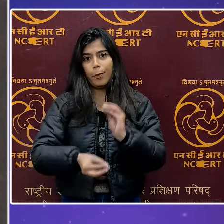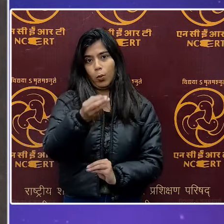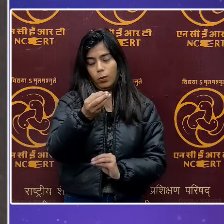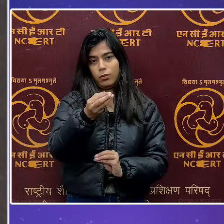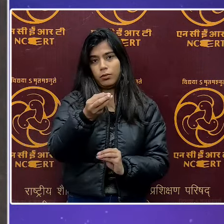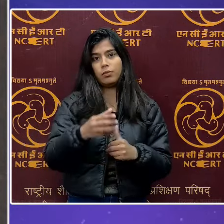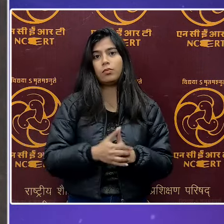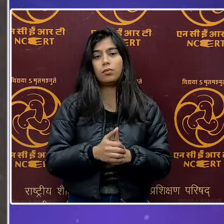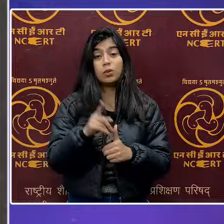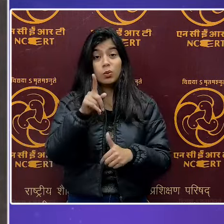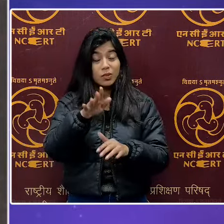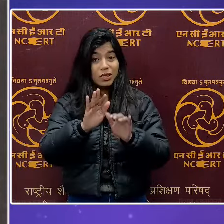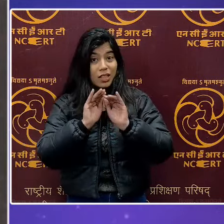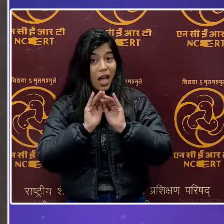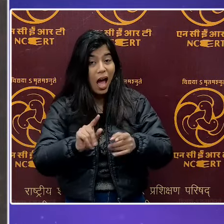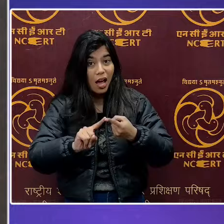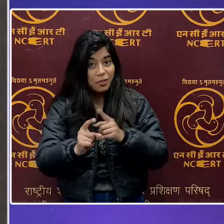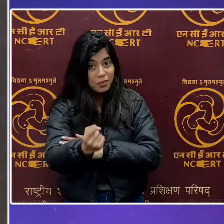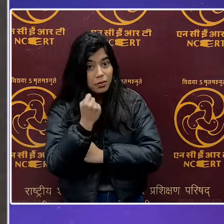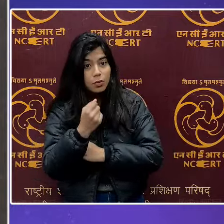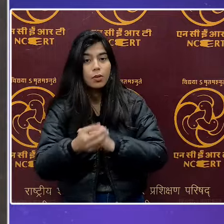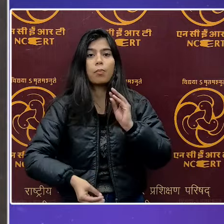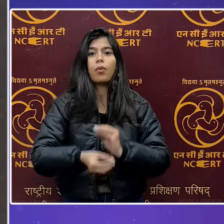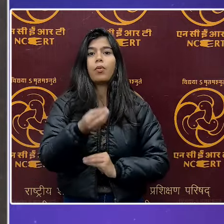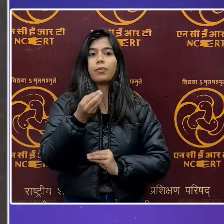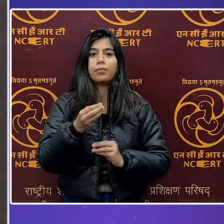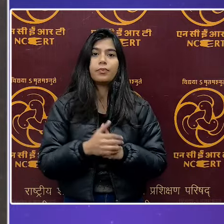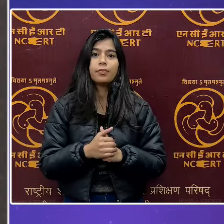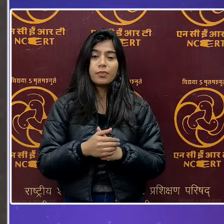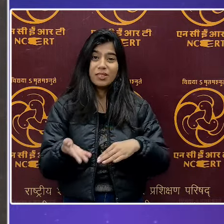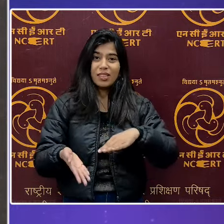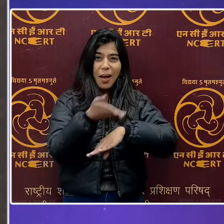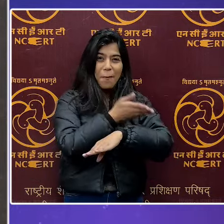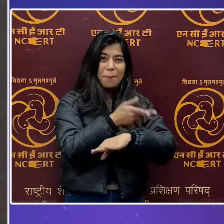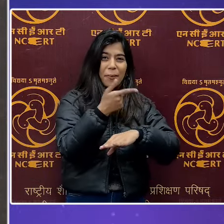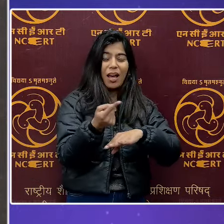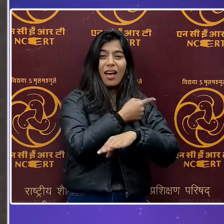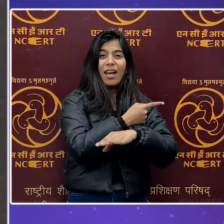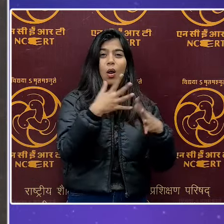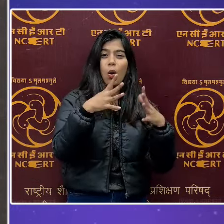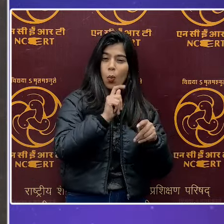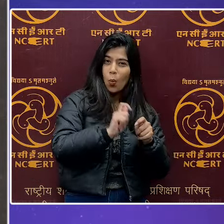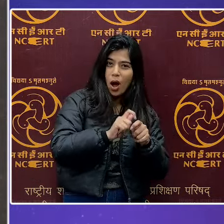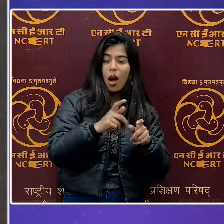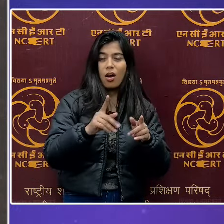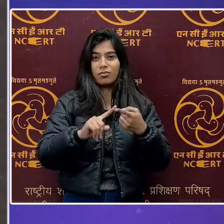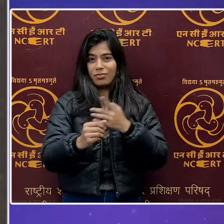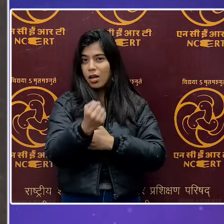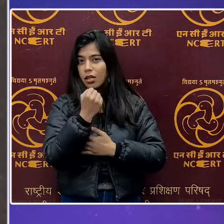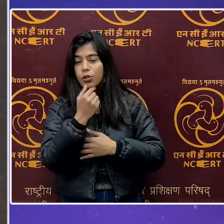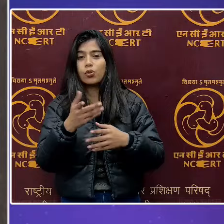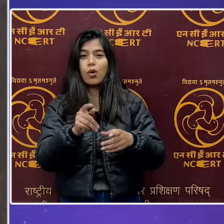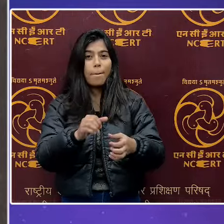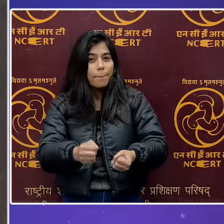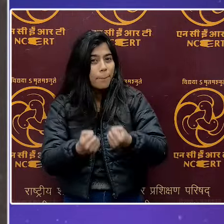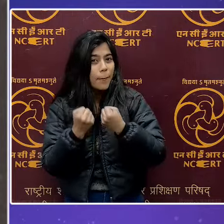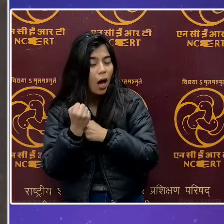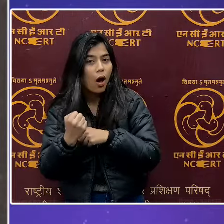its potential energy has increased, which you have done in the previous chapter of work, energy and power. It has a potential energy